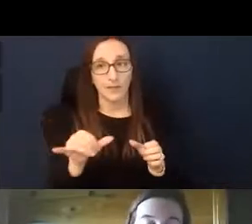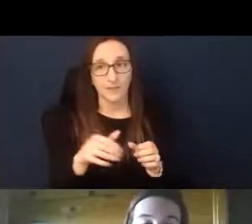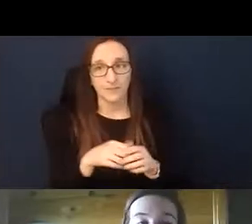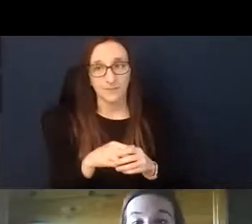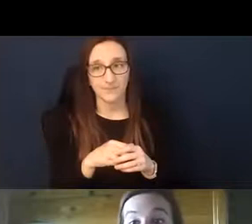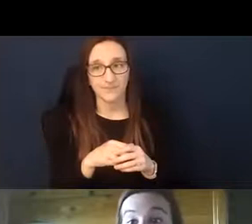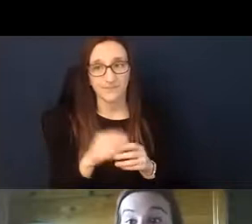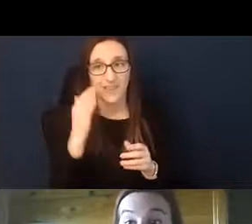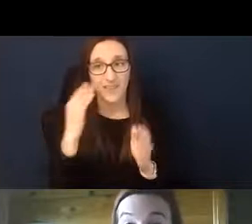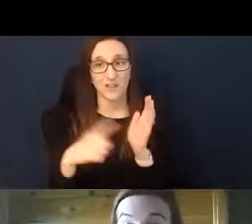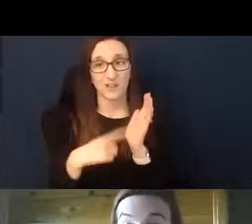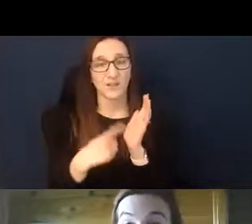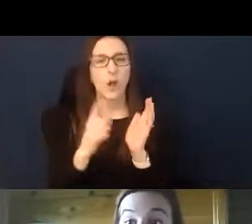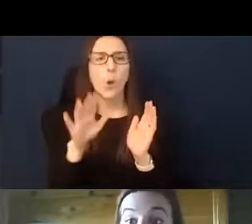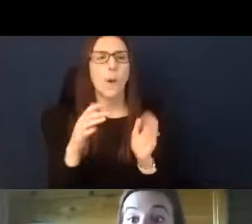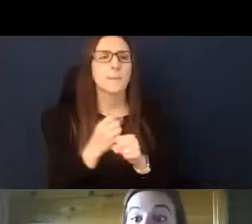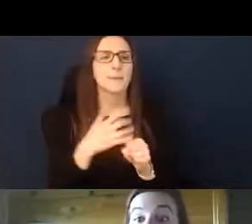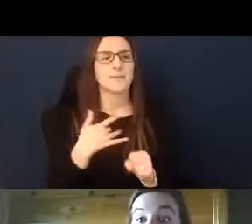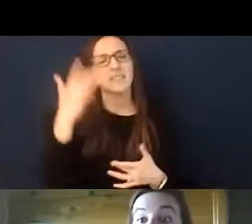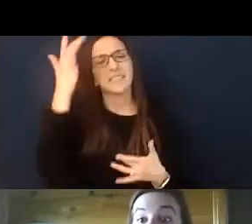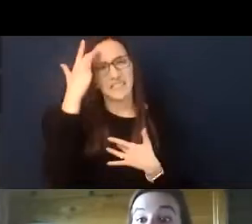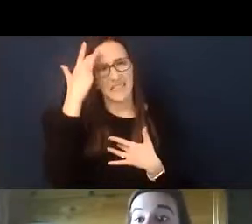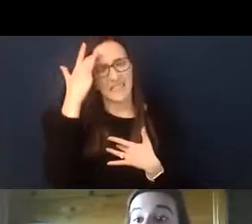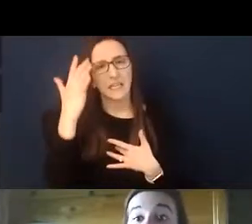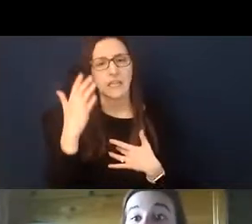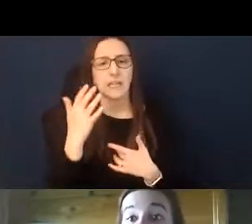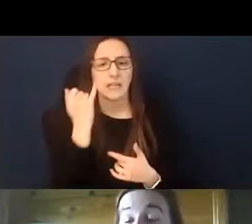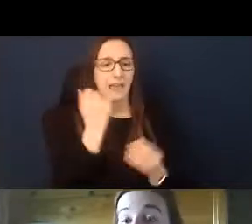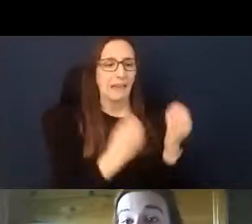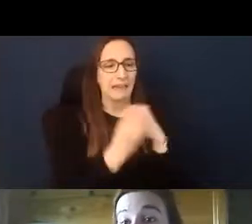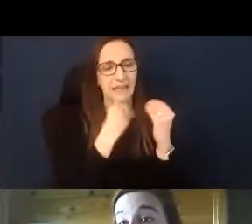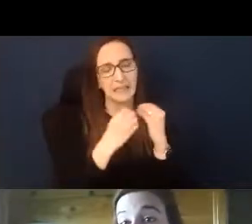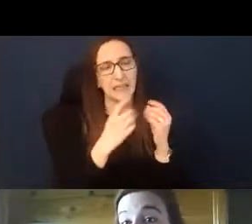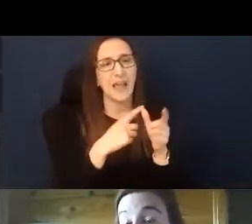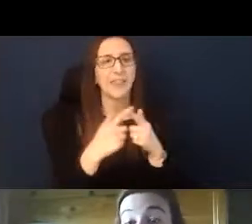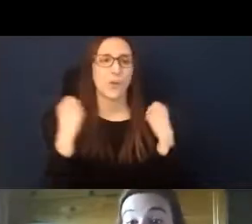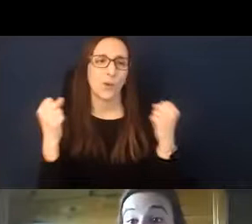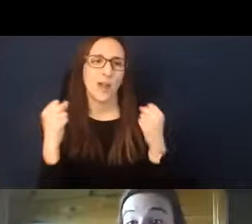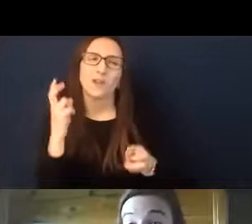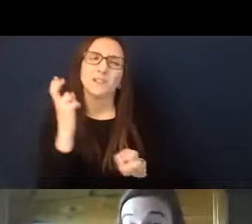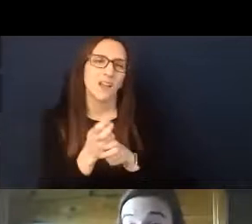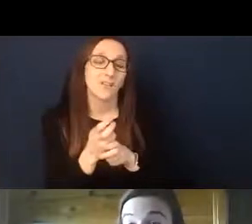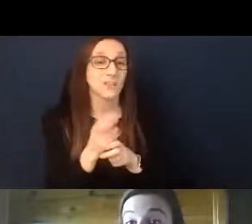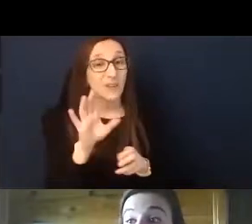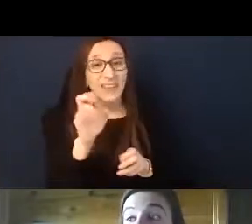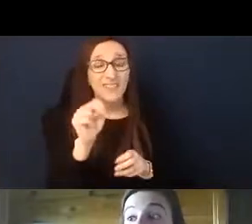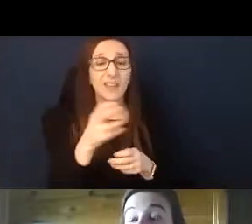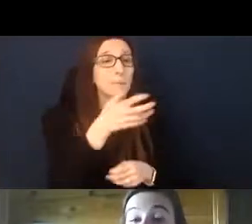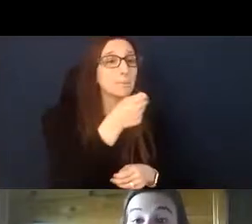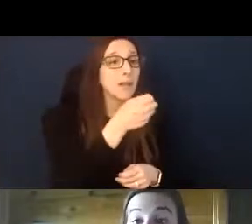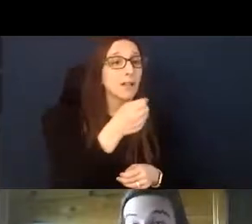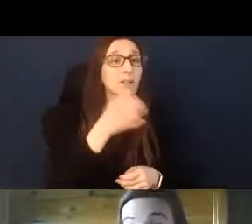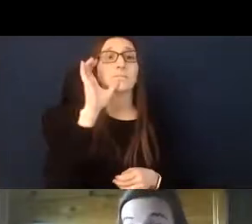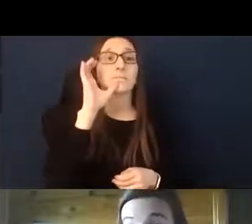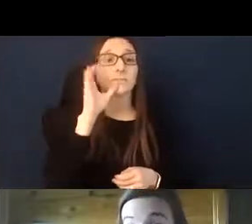sometimes people are like, well, it makes me feel sick. So you want to have something that's even small. So even just having like a glass of milk or a